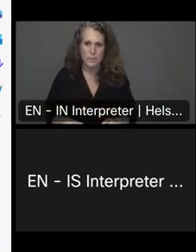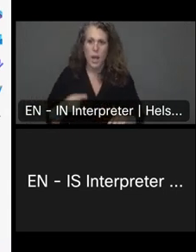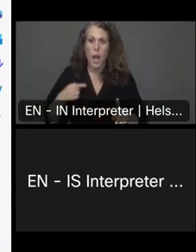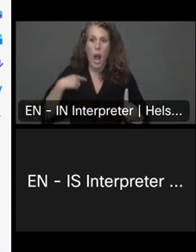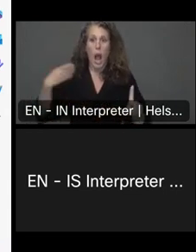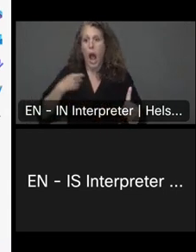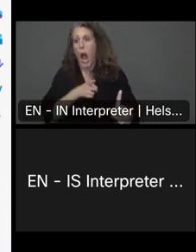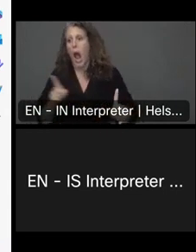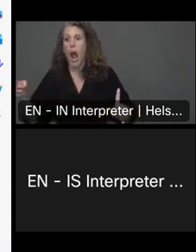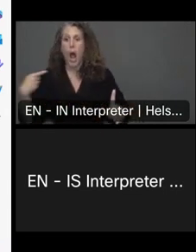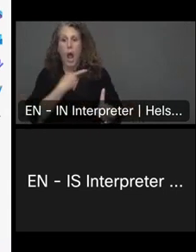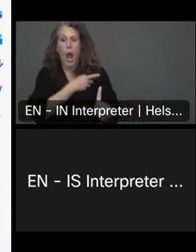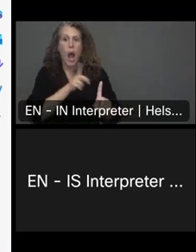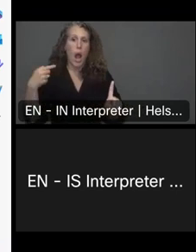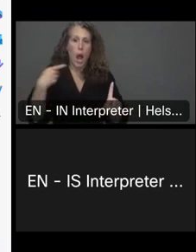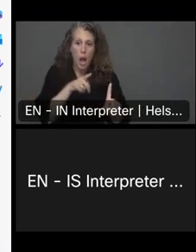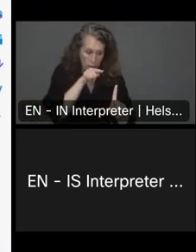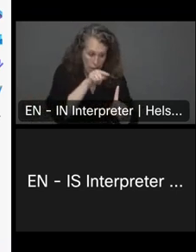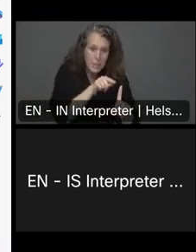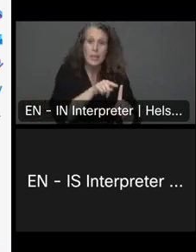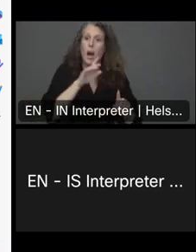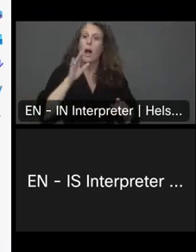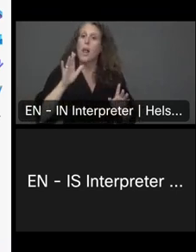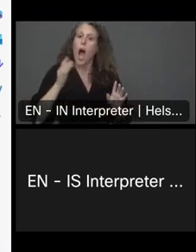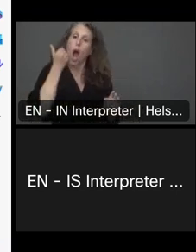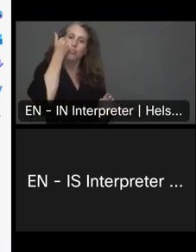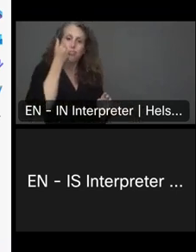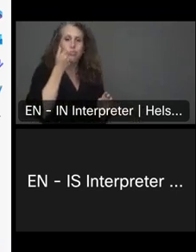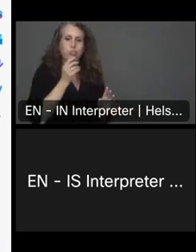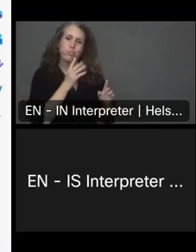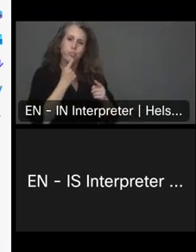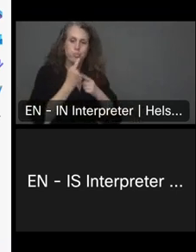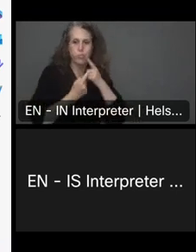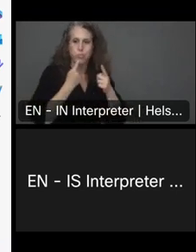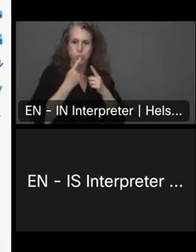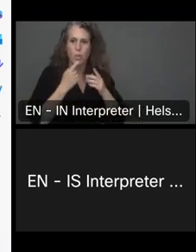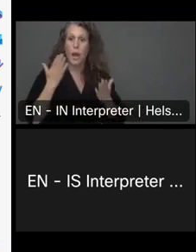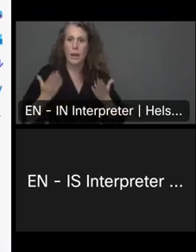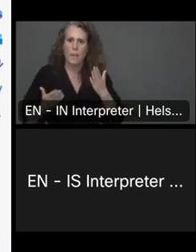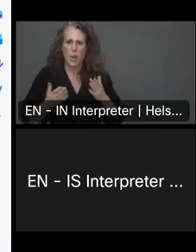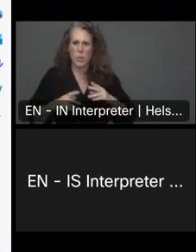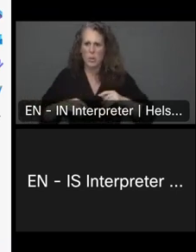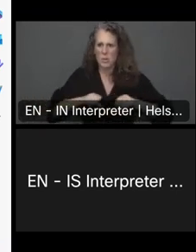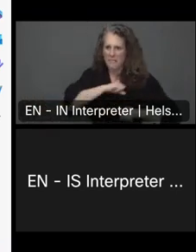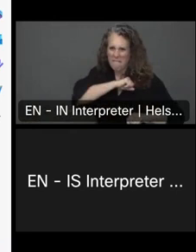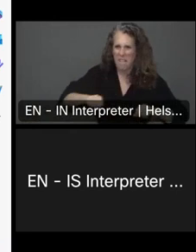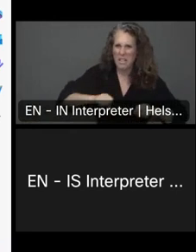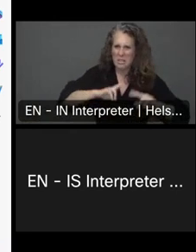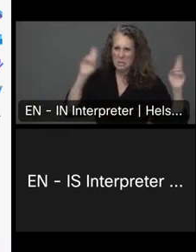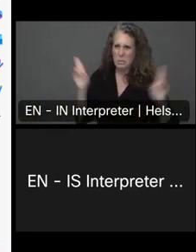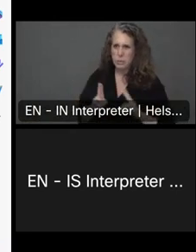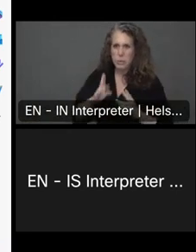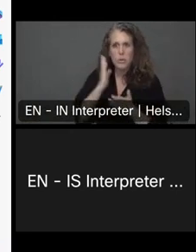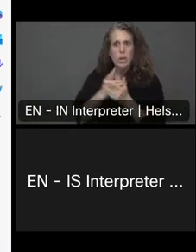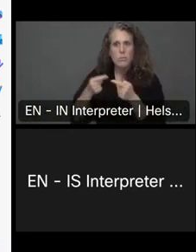is generally the form taken by politeness, whereas brusqueness is seen as its complementary other half. It's